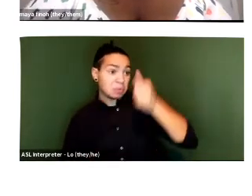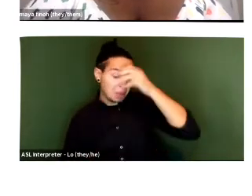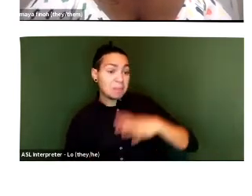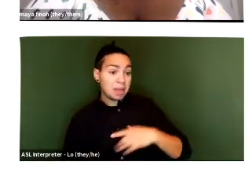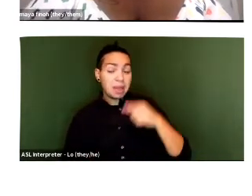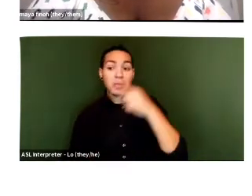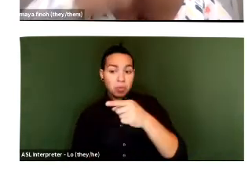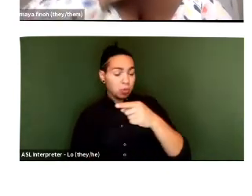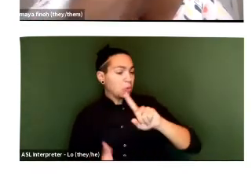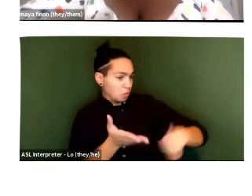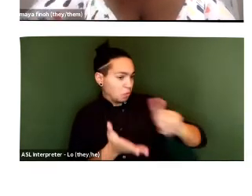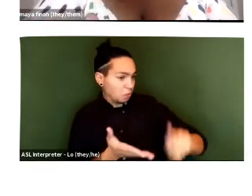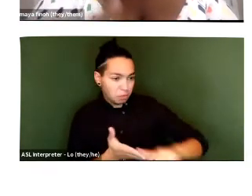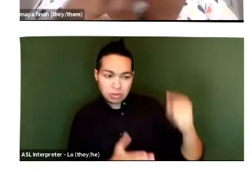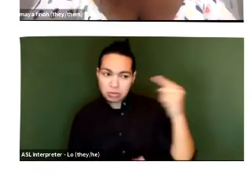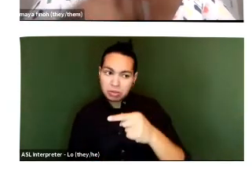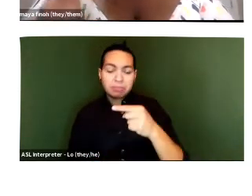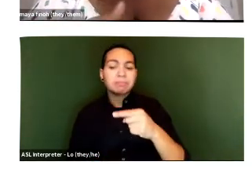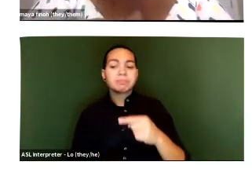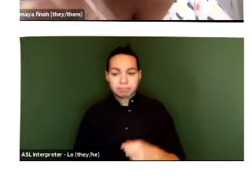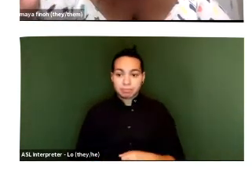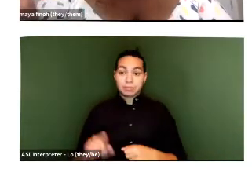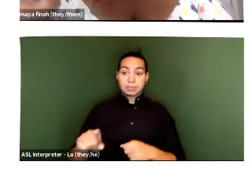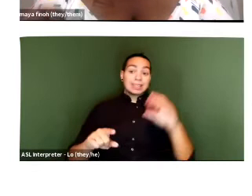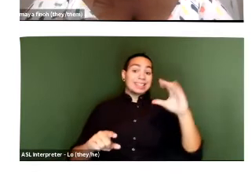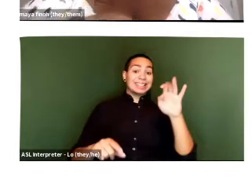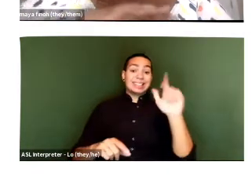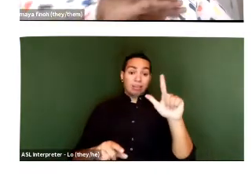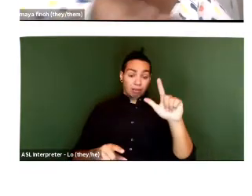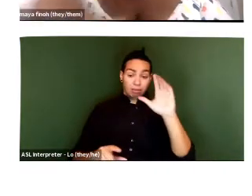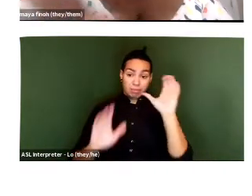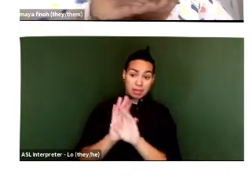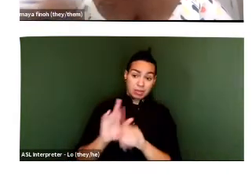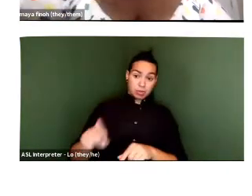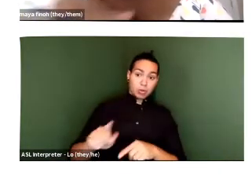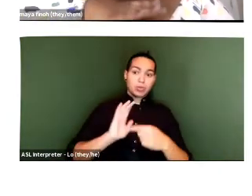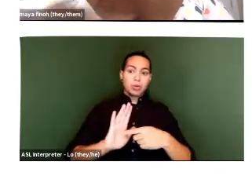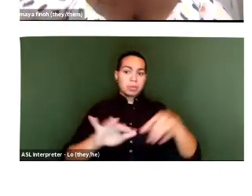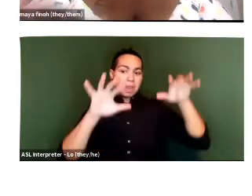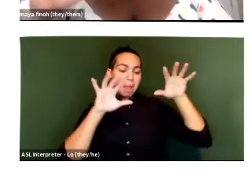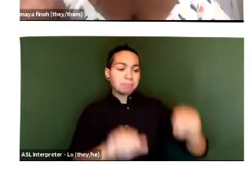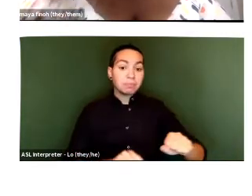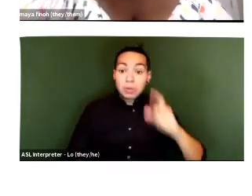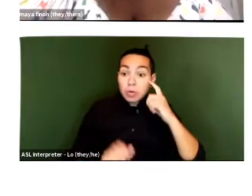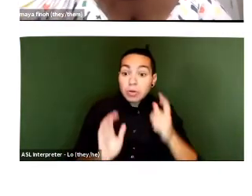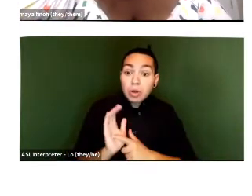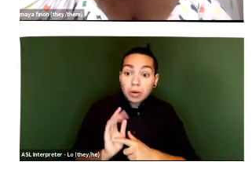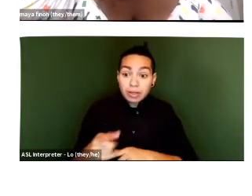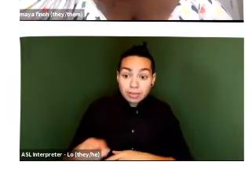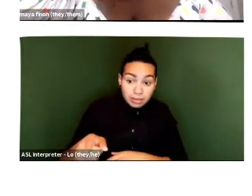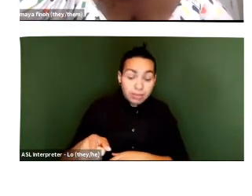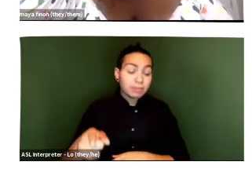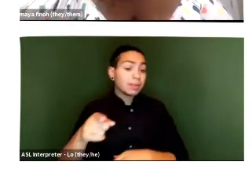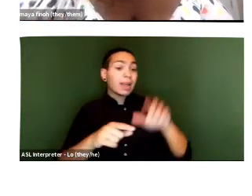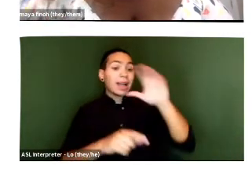this class. This photo of Cecil shows him conquering, this flat Africa with one foot on